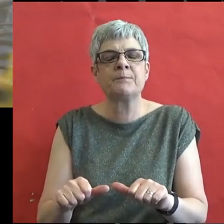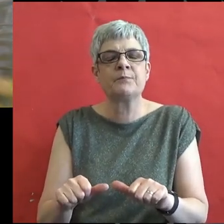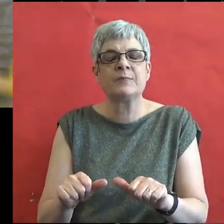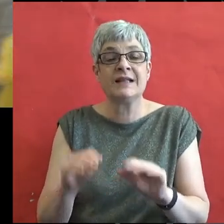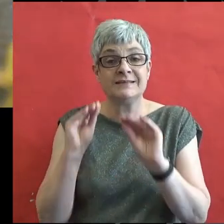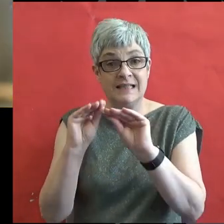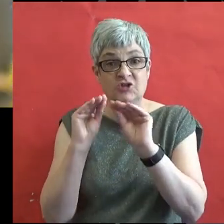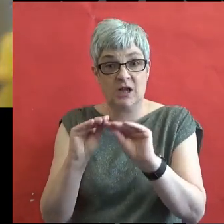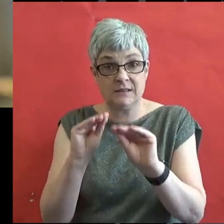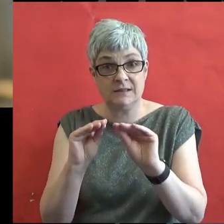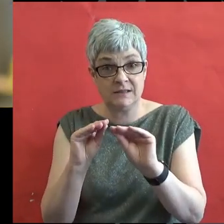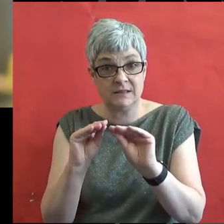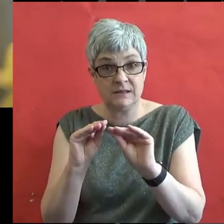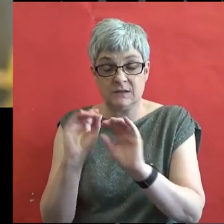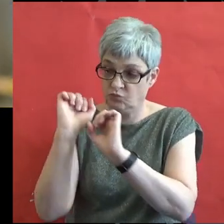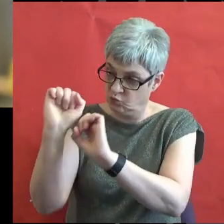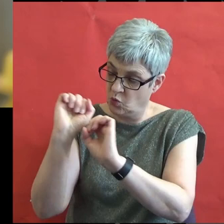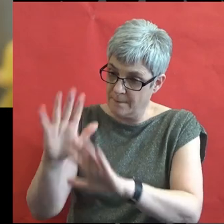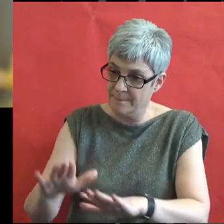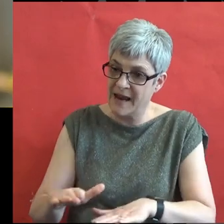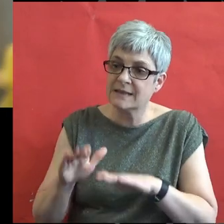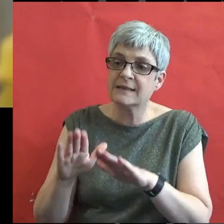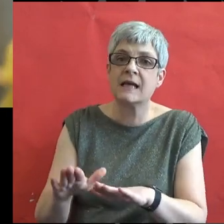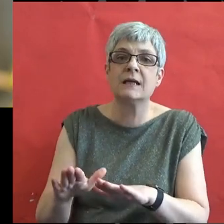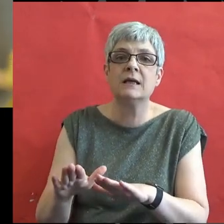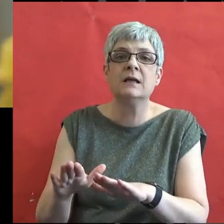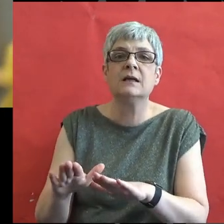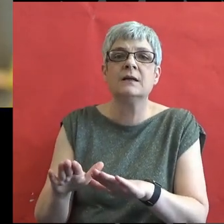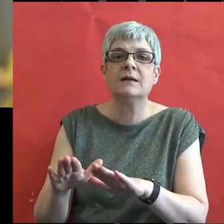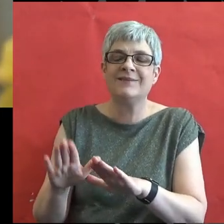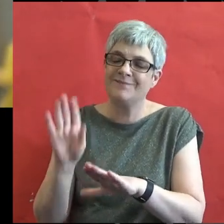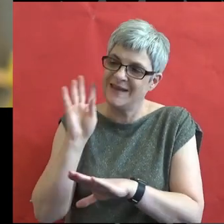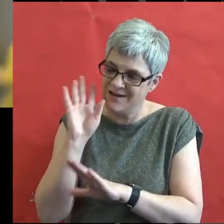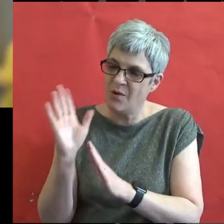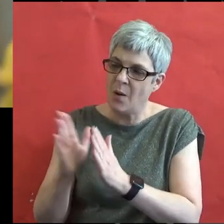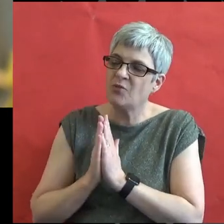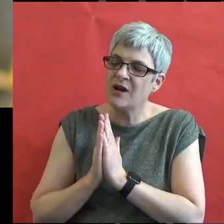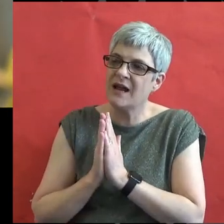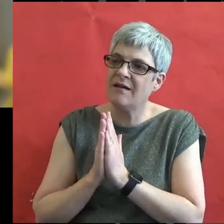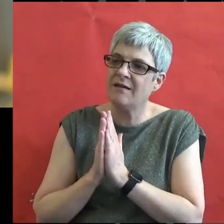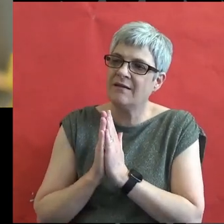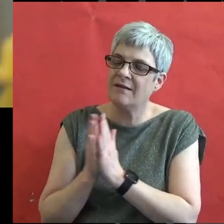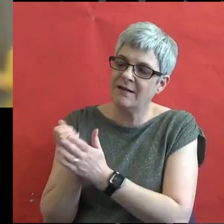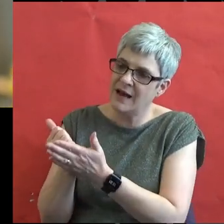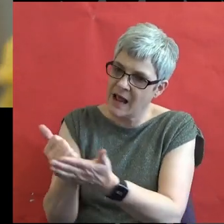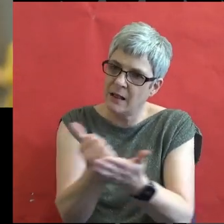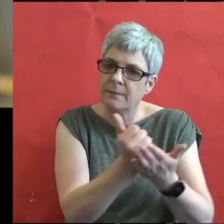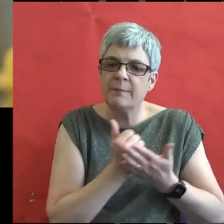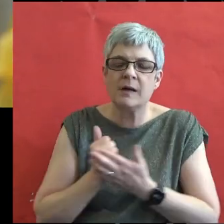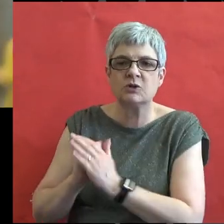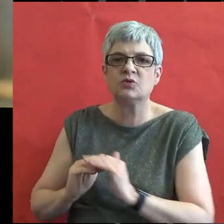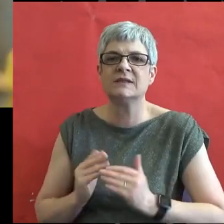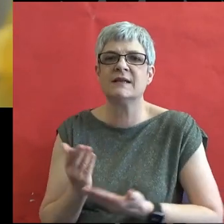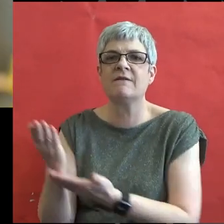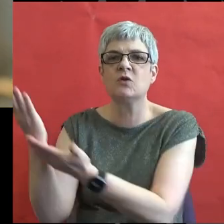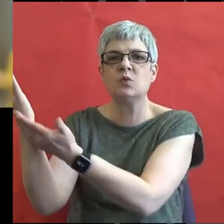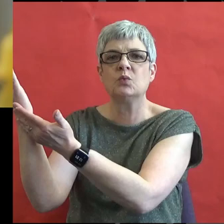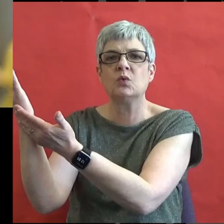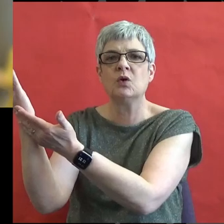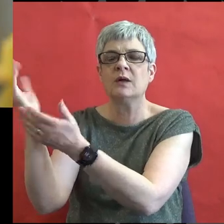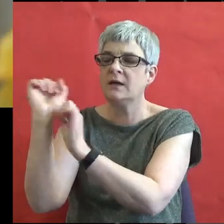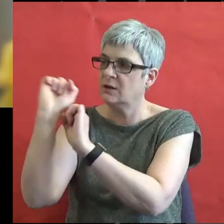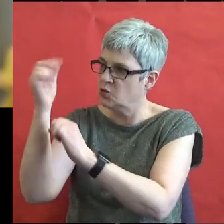Teach us in your mercy, and hear our prayer and help us to serve you. In your name we